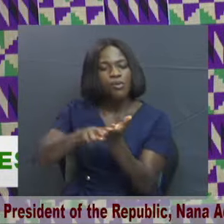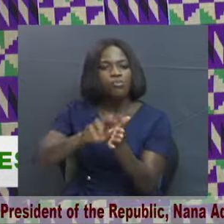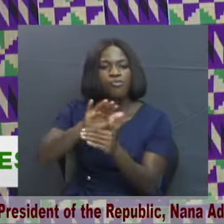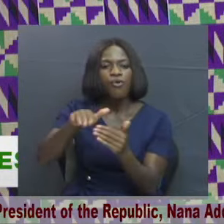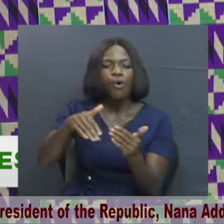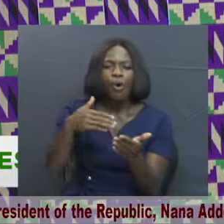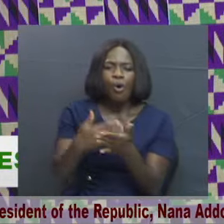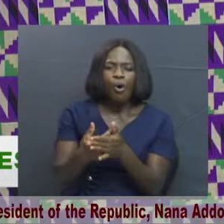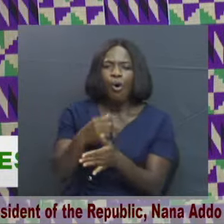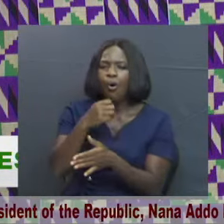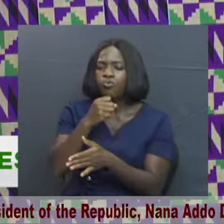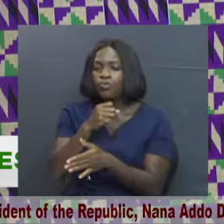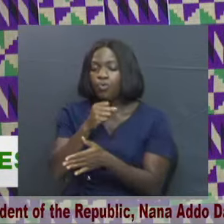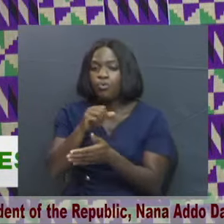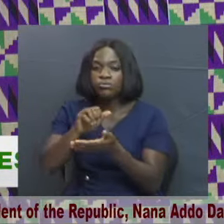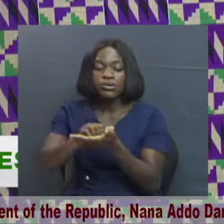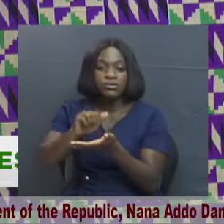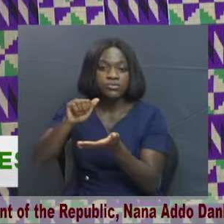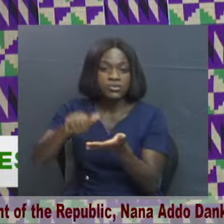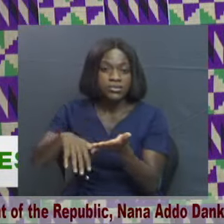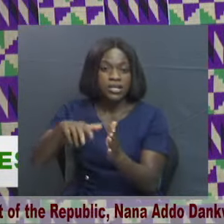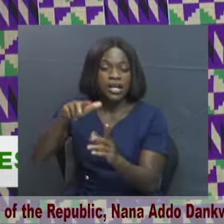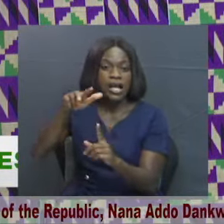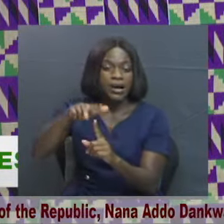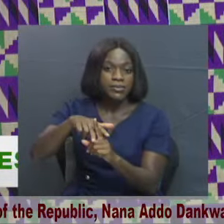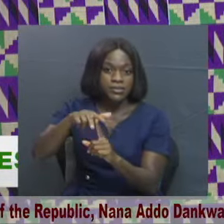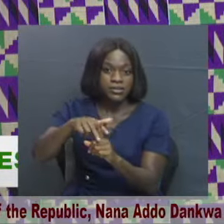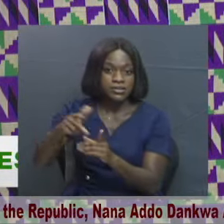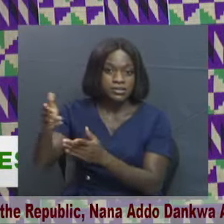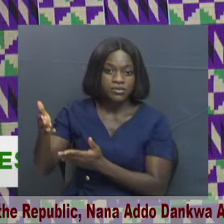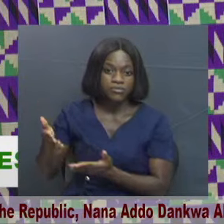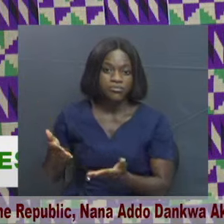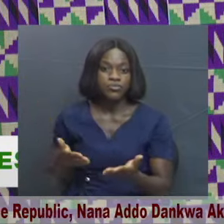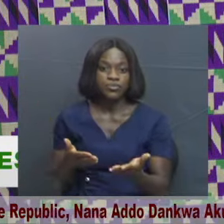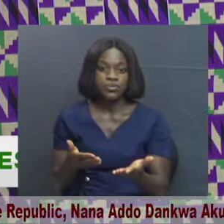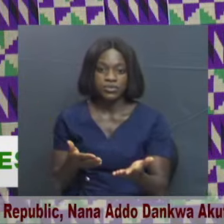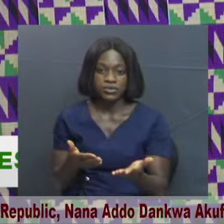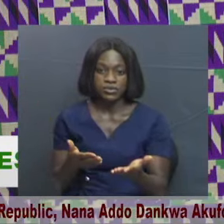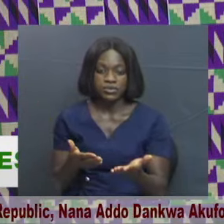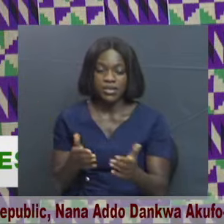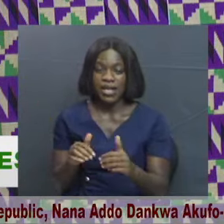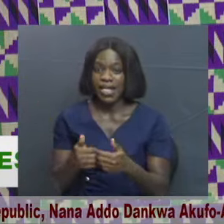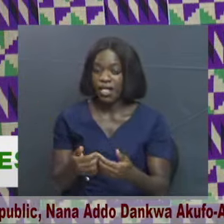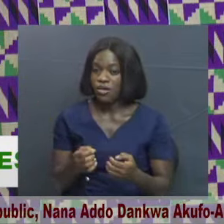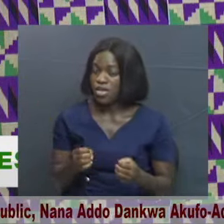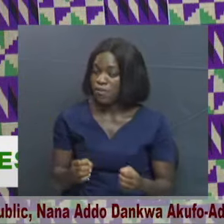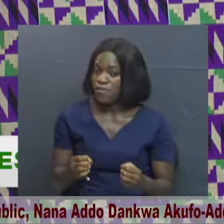the outstanding exemption applications as a matter of